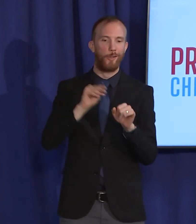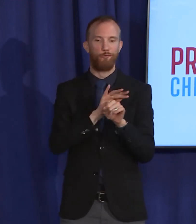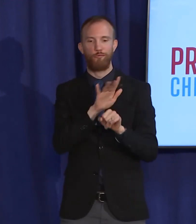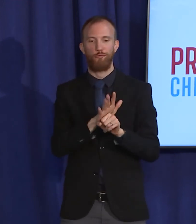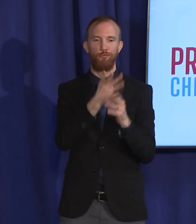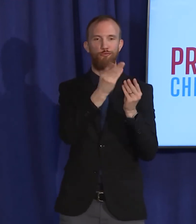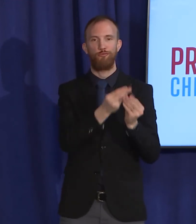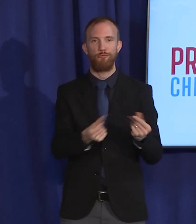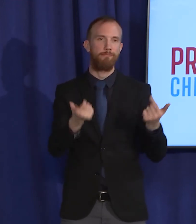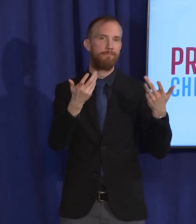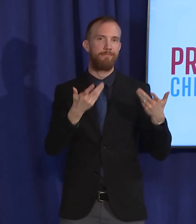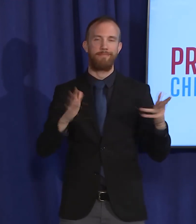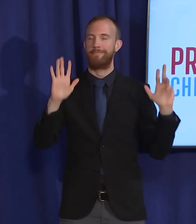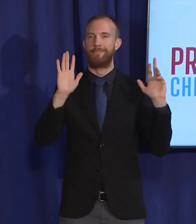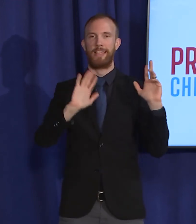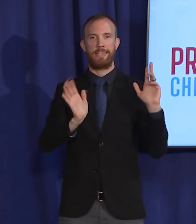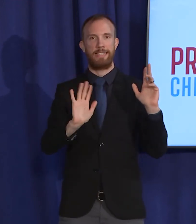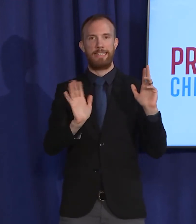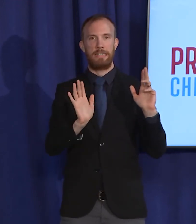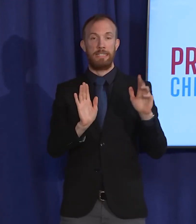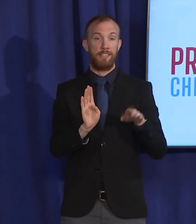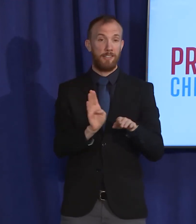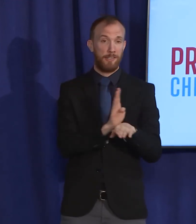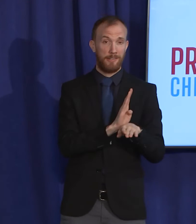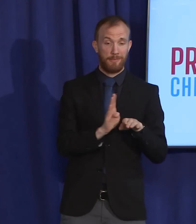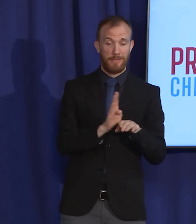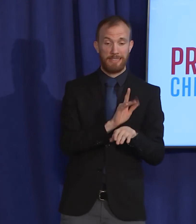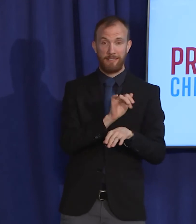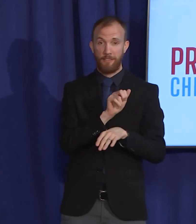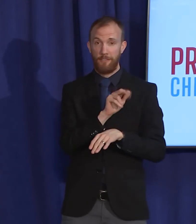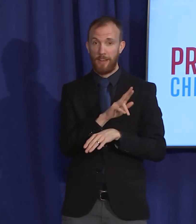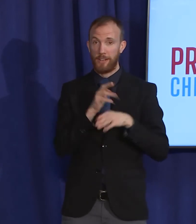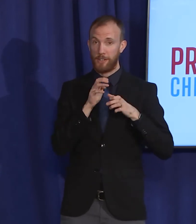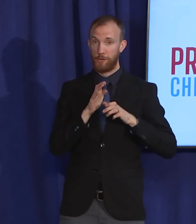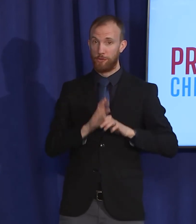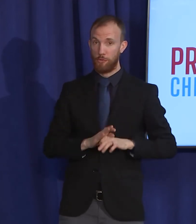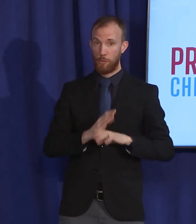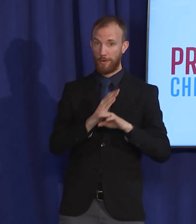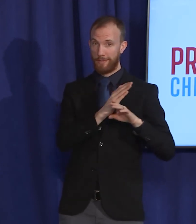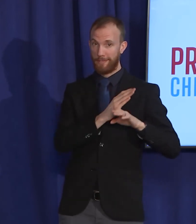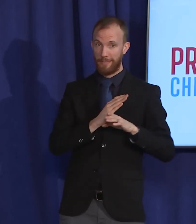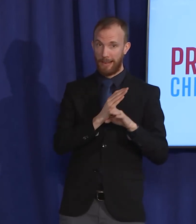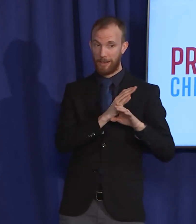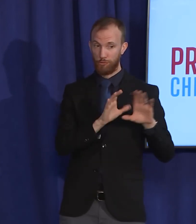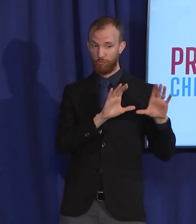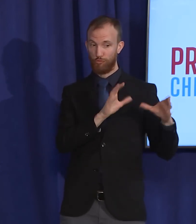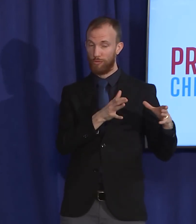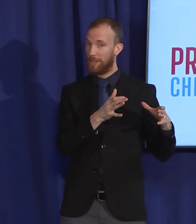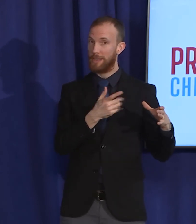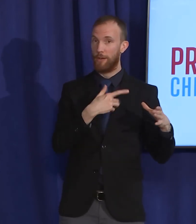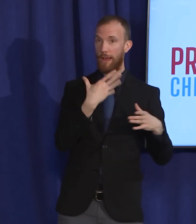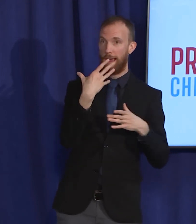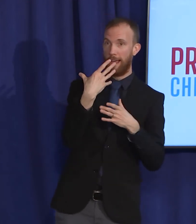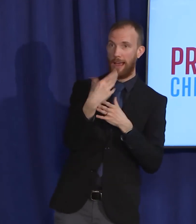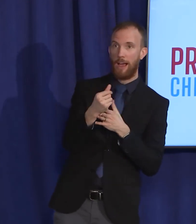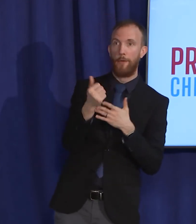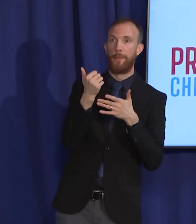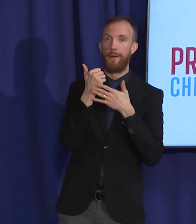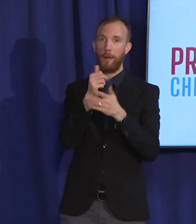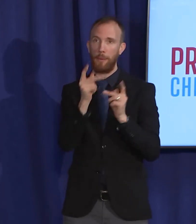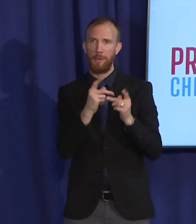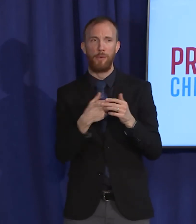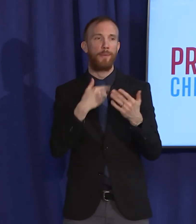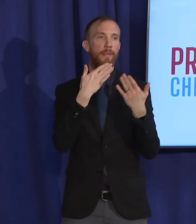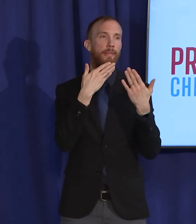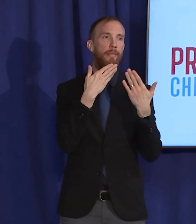we and the business affairs and consumer protection folks were out over the weekend. Really want to thank people, at restaurants and bars who are doing a good job of